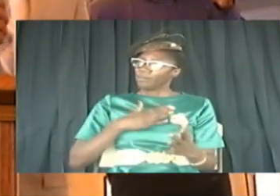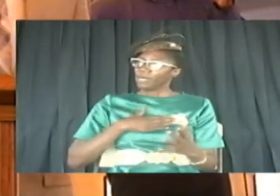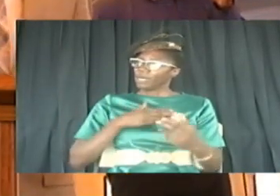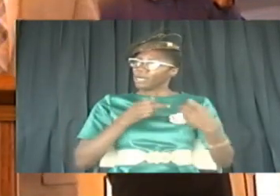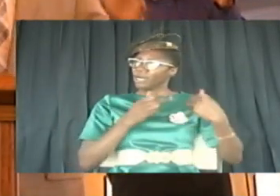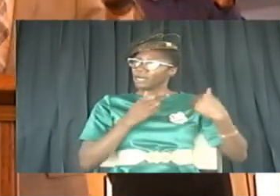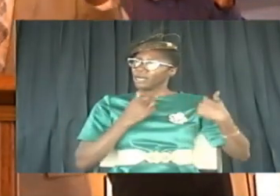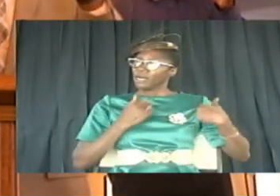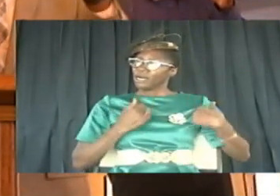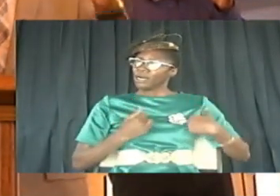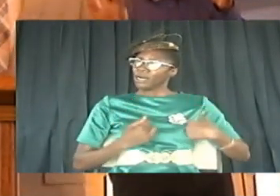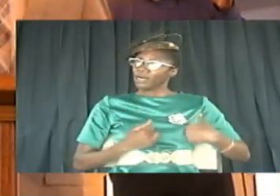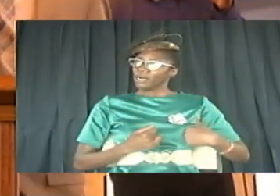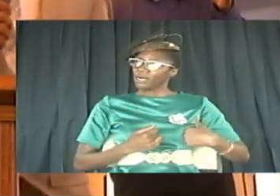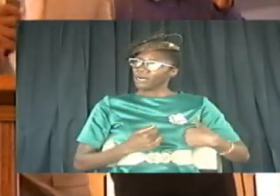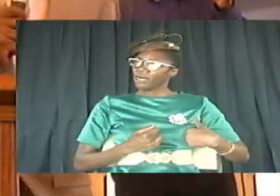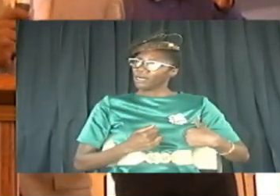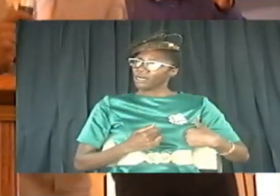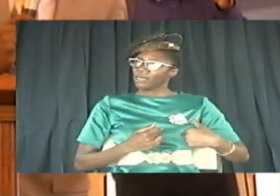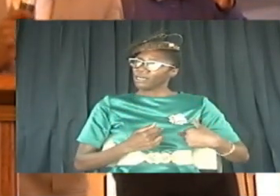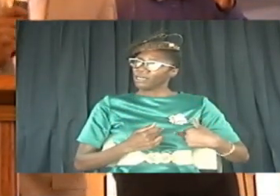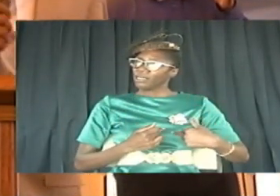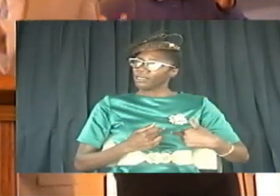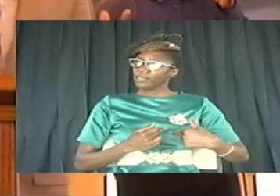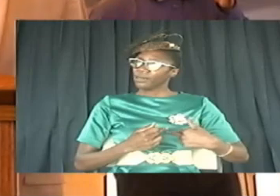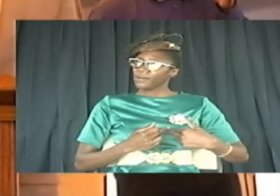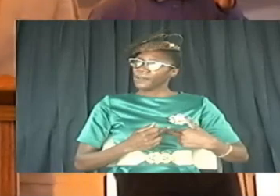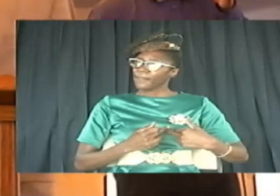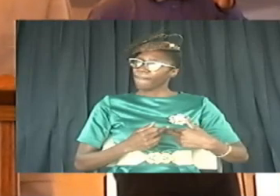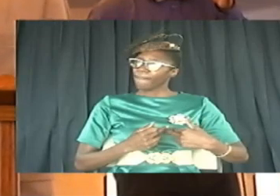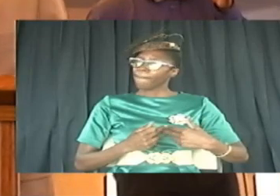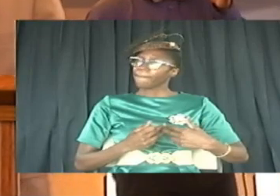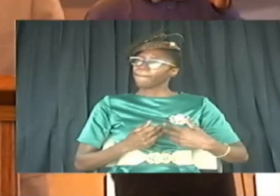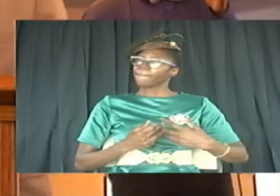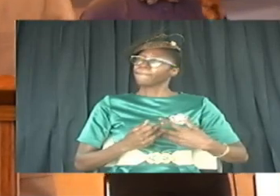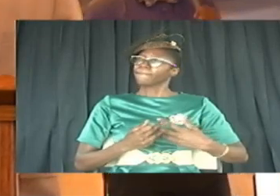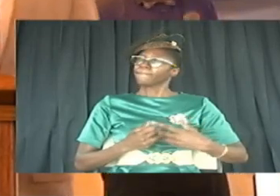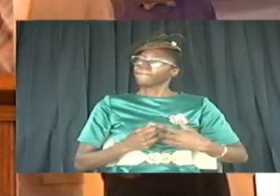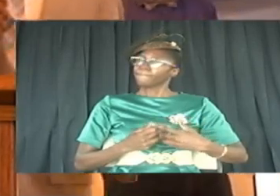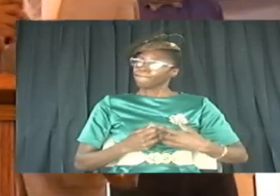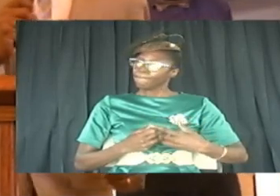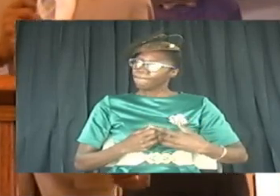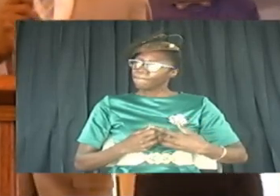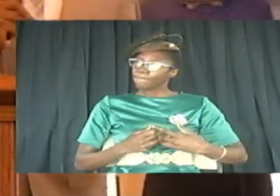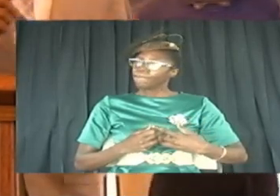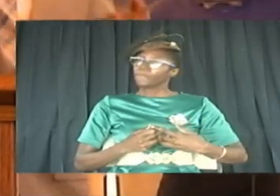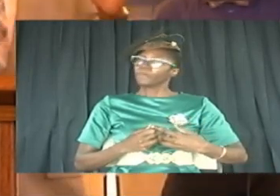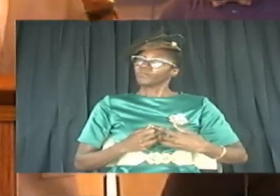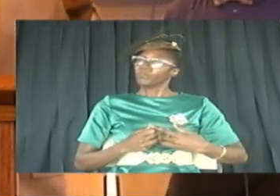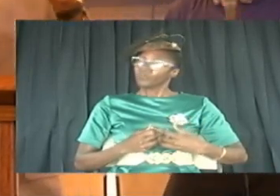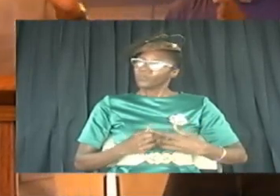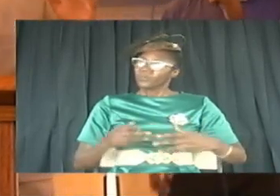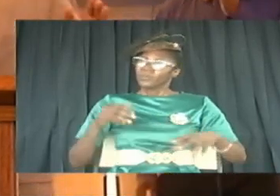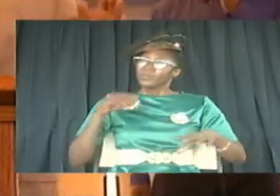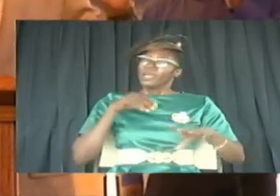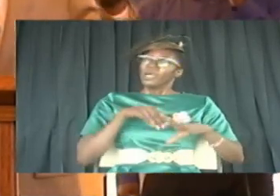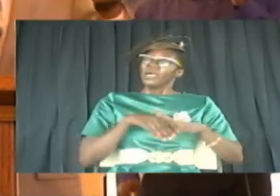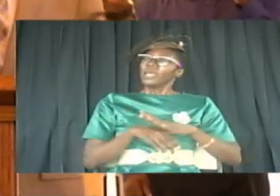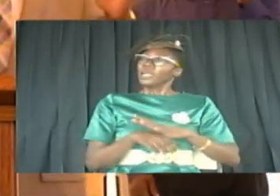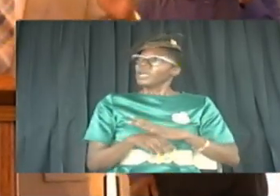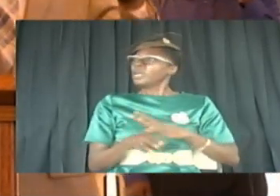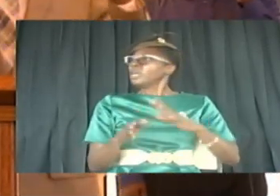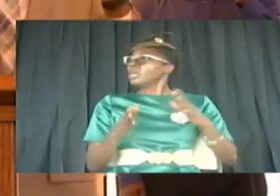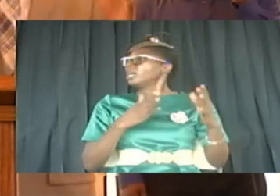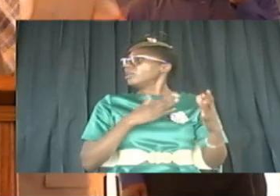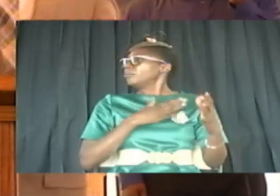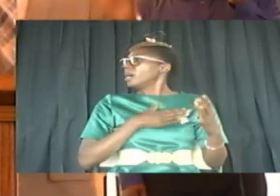that partake. We thank you, Lord, for the saints, oh God, who tuned in this morning. But above all, it's a prayer, God. Thank you, God, for the hearts that are going to be